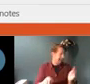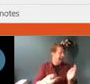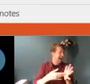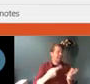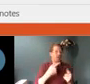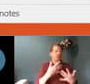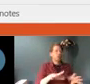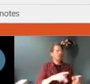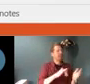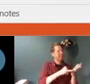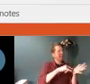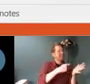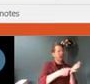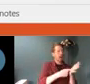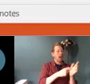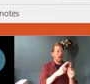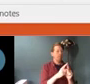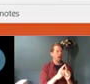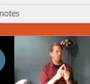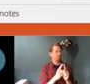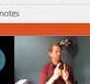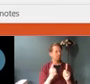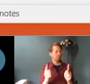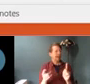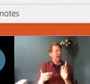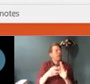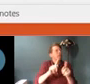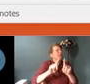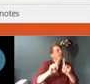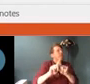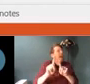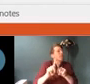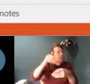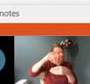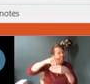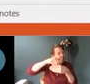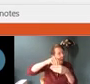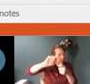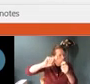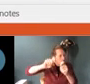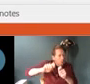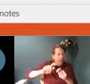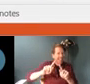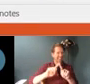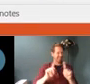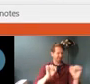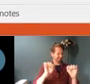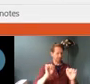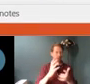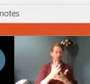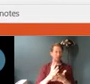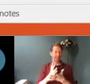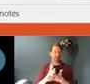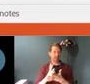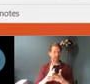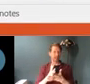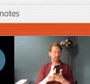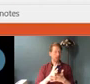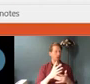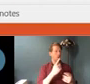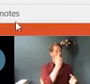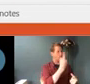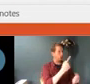the STR, but the surrounding region's variation, including SNPs. So combining more than just one